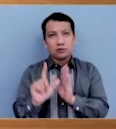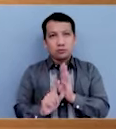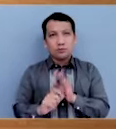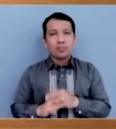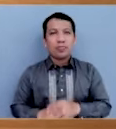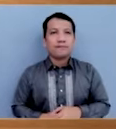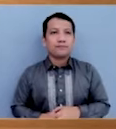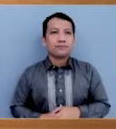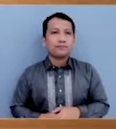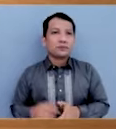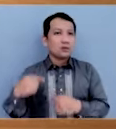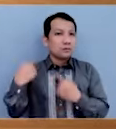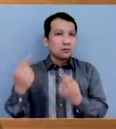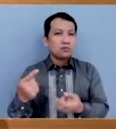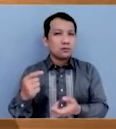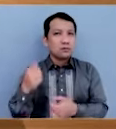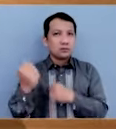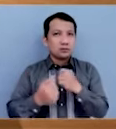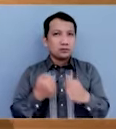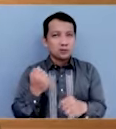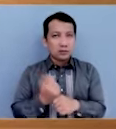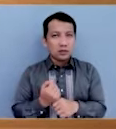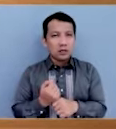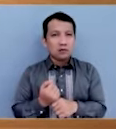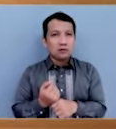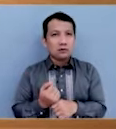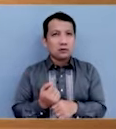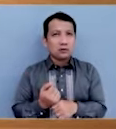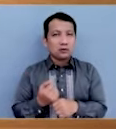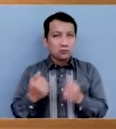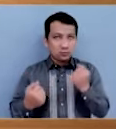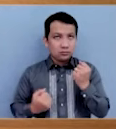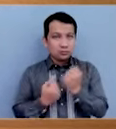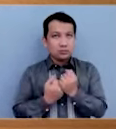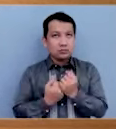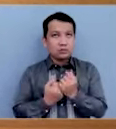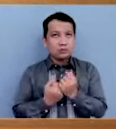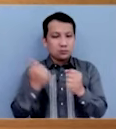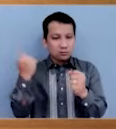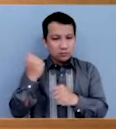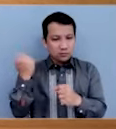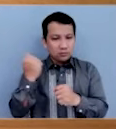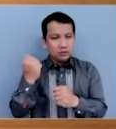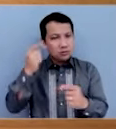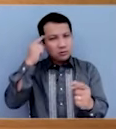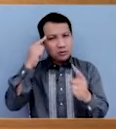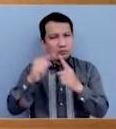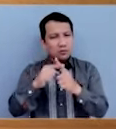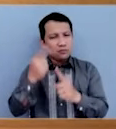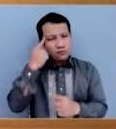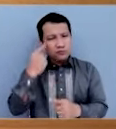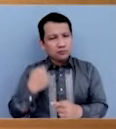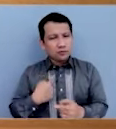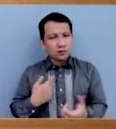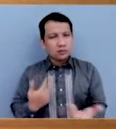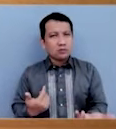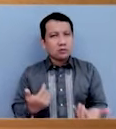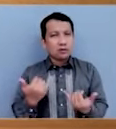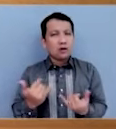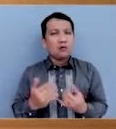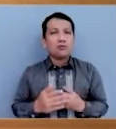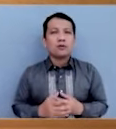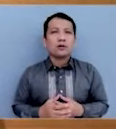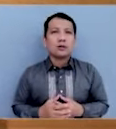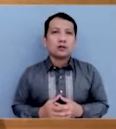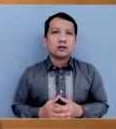In the past year, it has been a source of great hope and optimism to me to now know